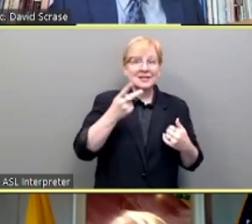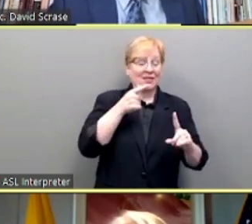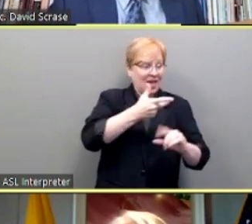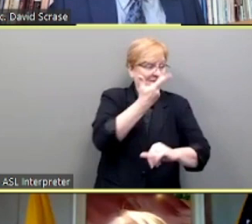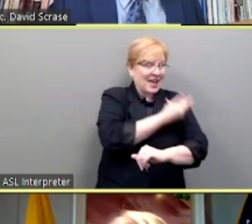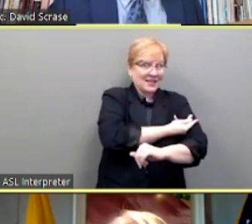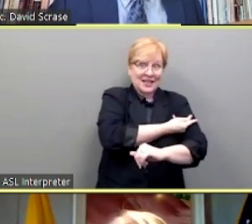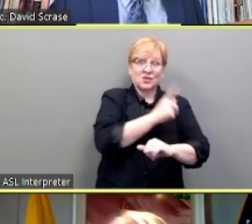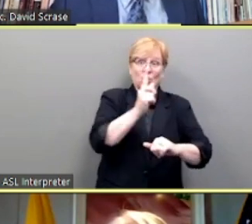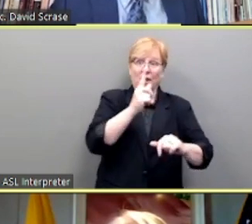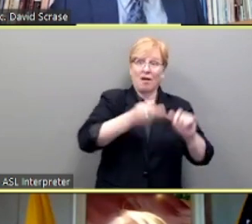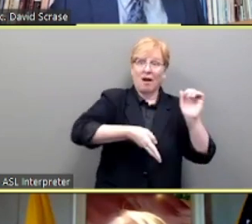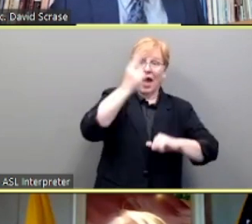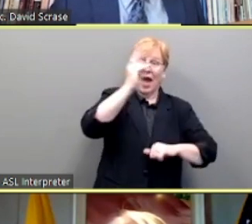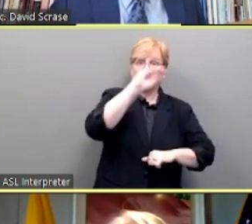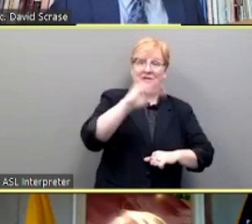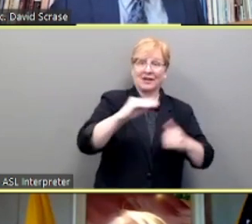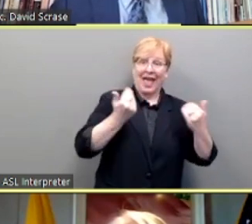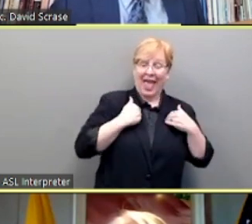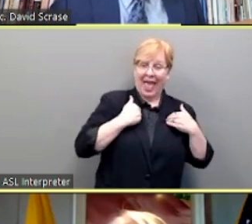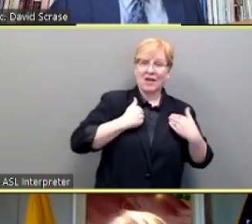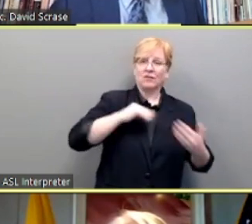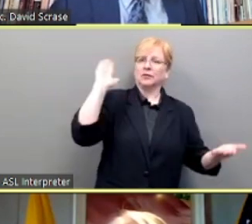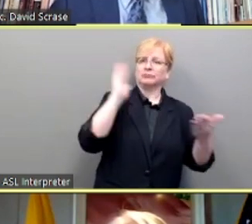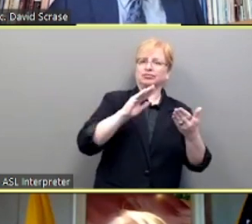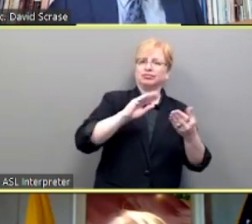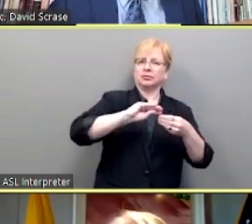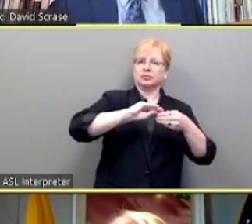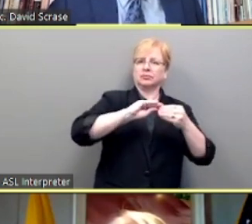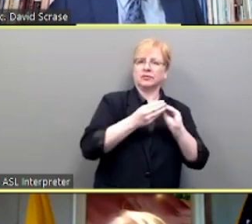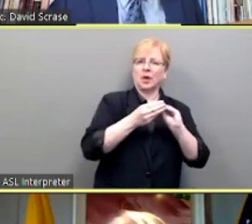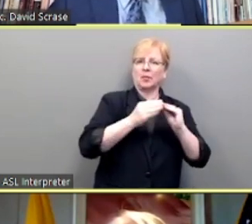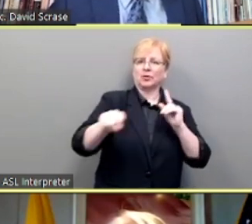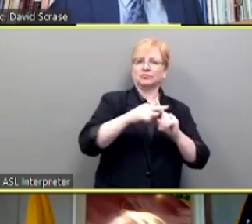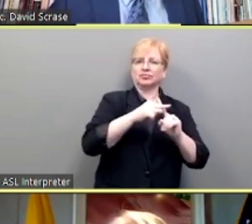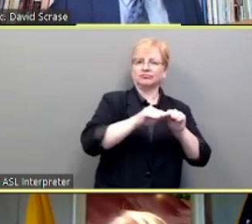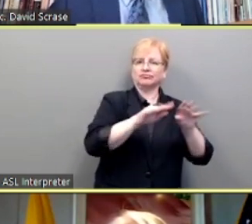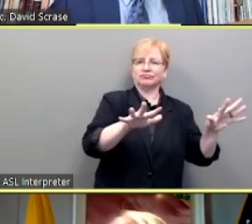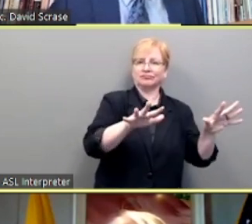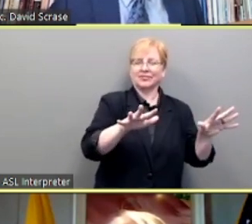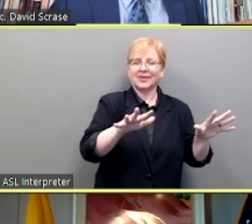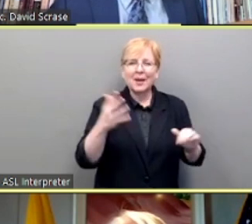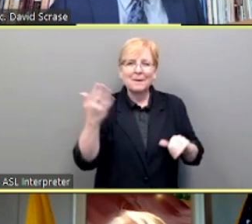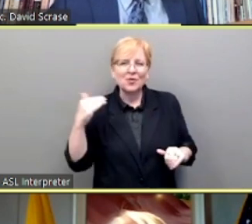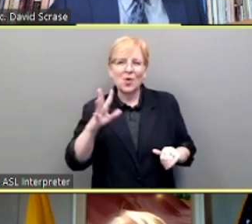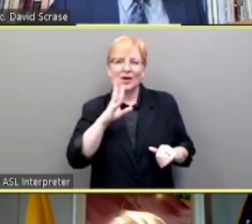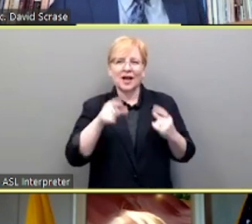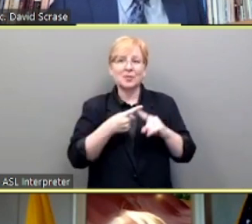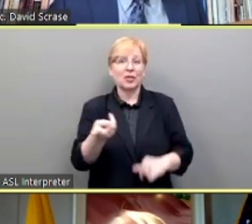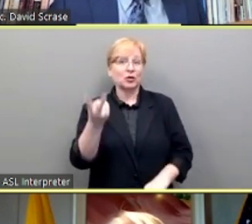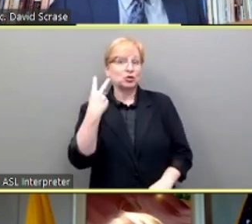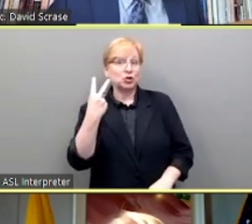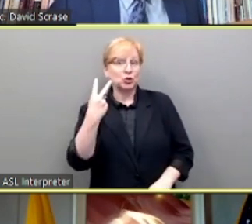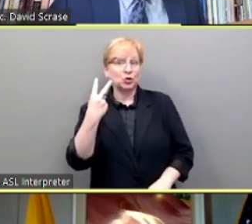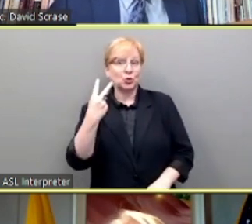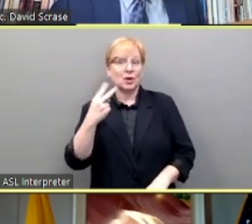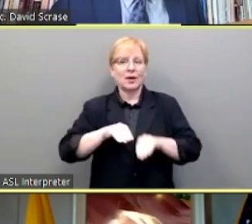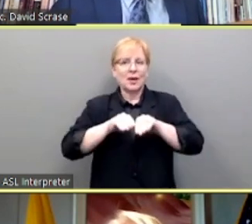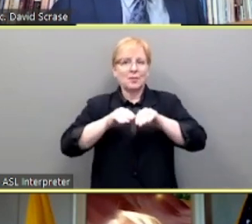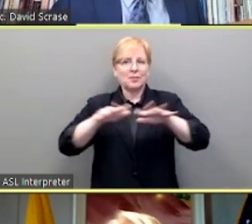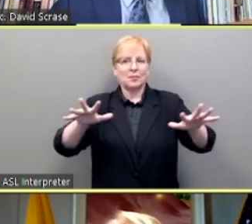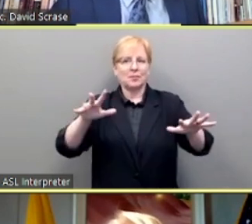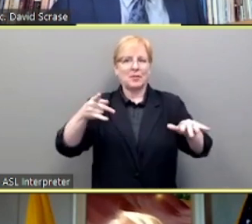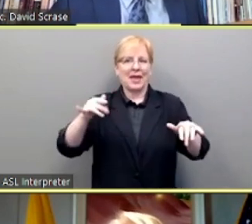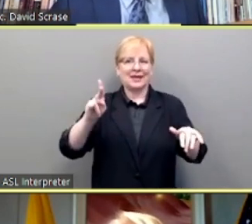biggest difference. I think you all remember a couple of months ago, I started talking about the two pandemics and the fact that we were going to have a really significant